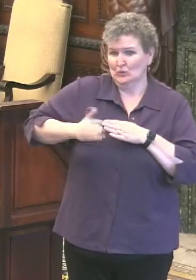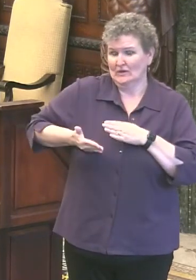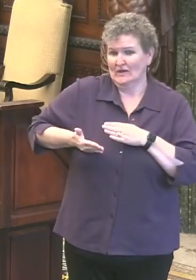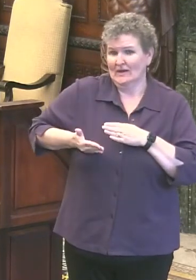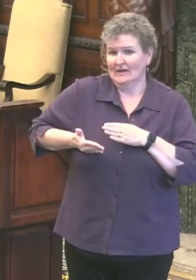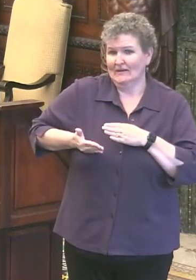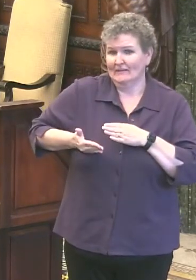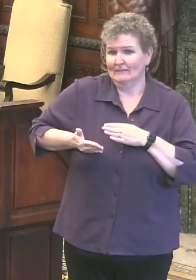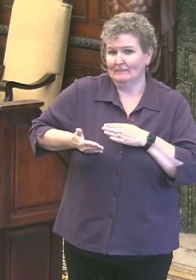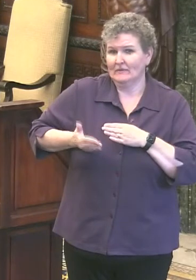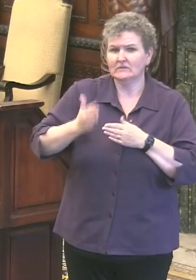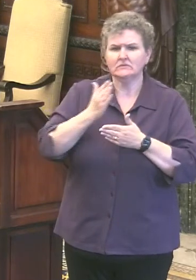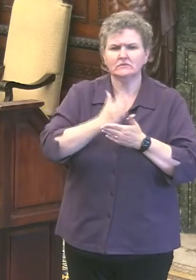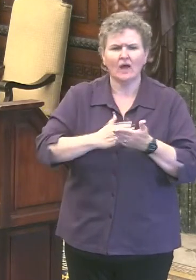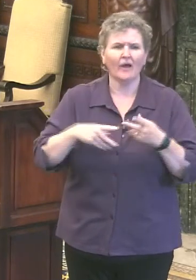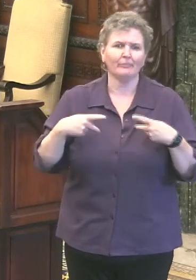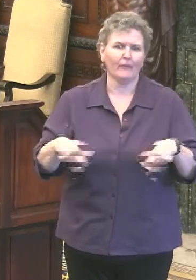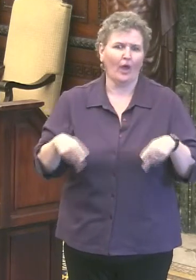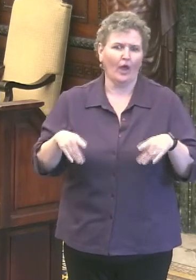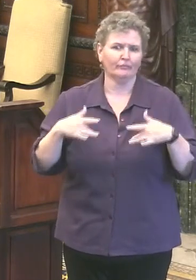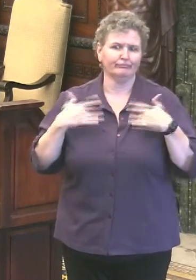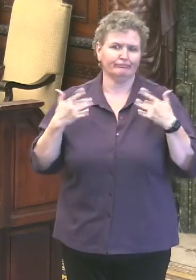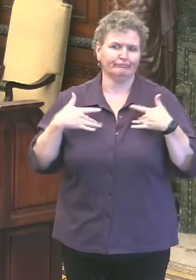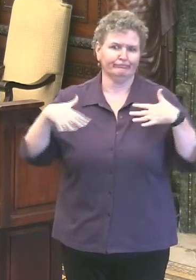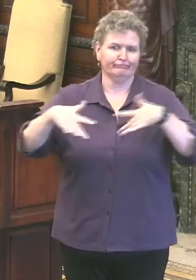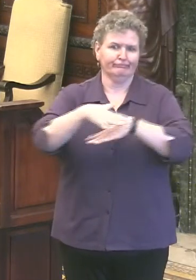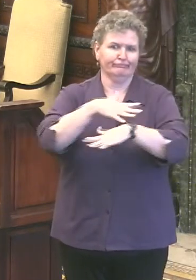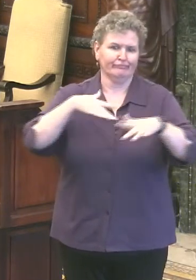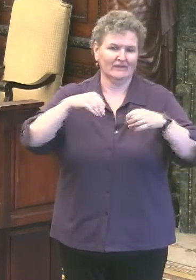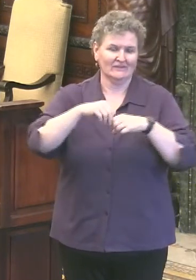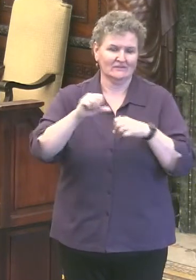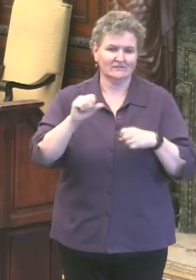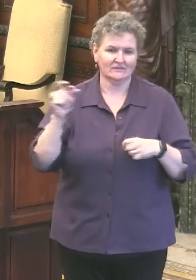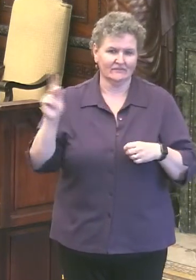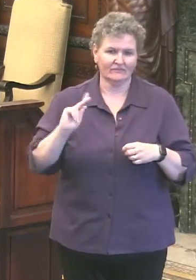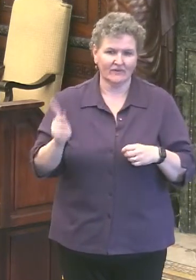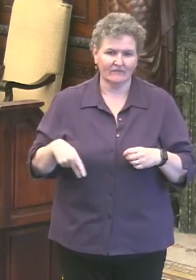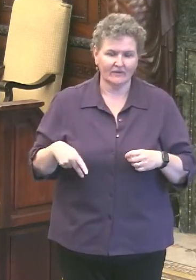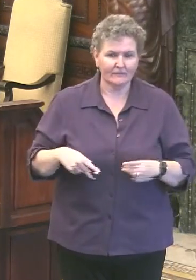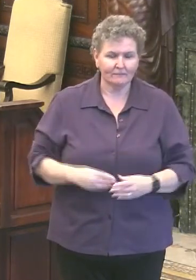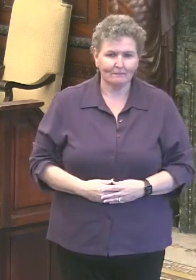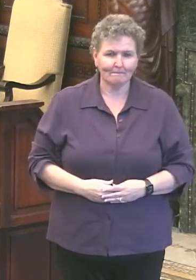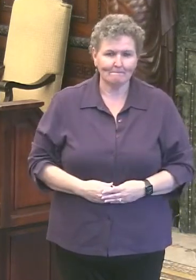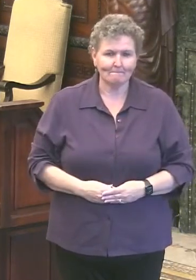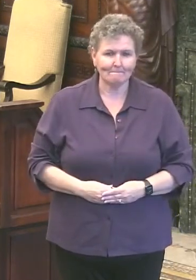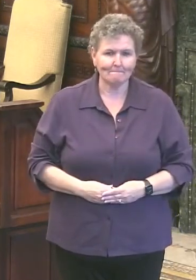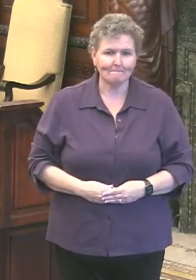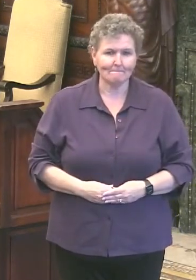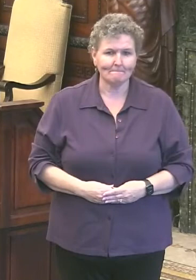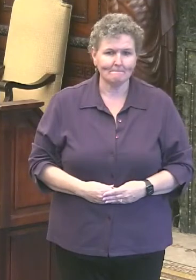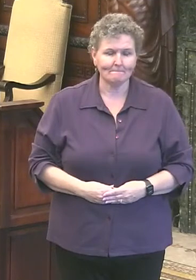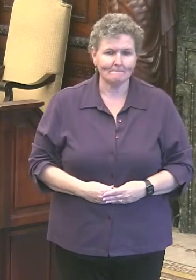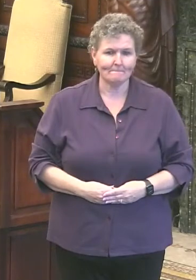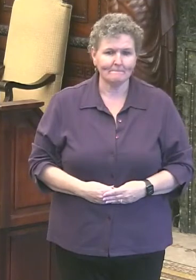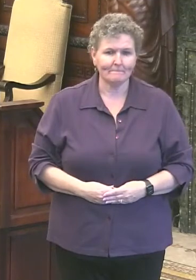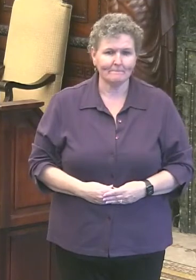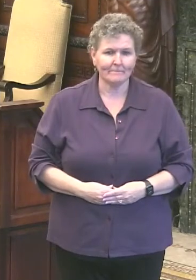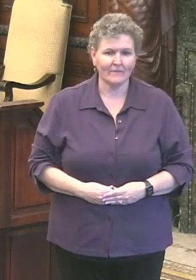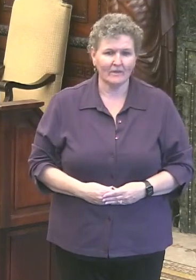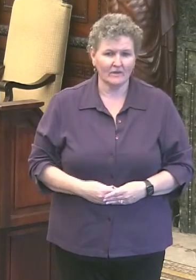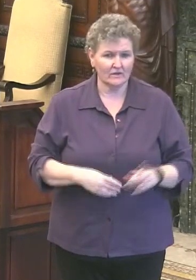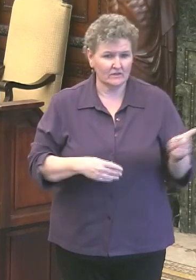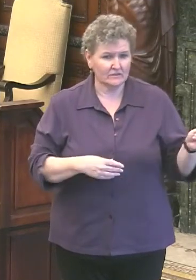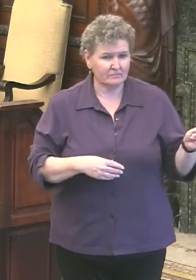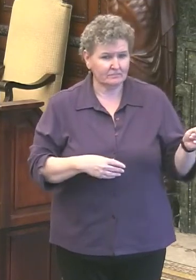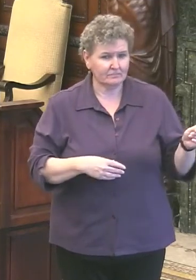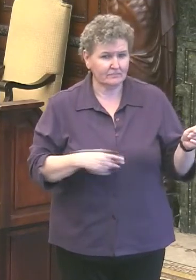Some parties in that situation said, hey, that had to do with an incident over social distancing. You guys may remember the